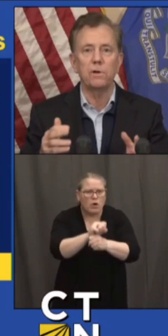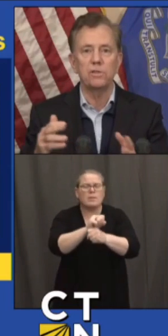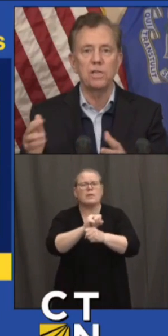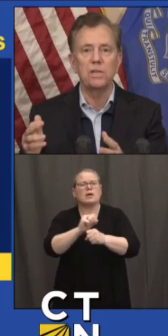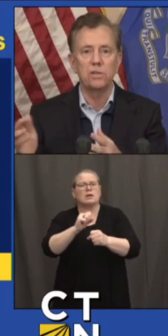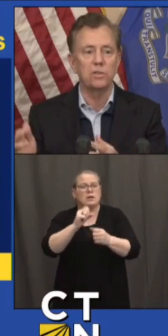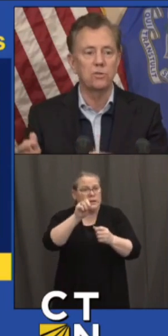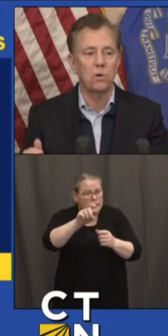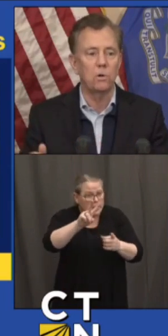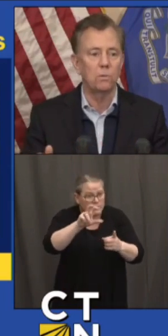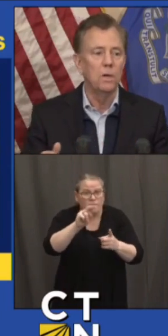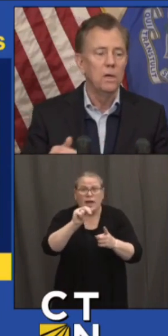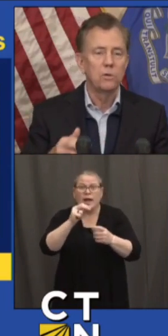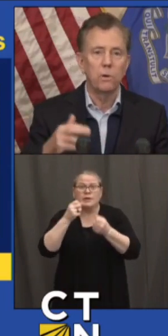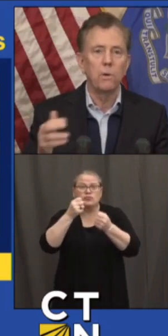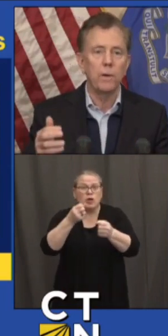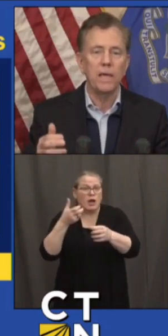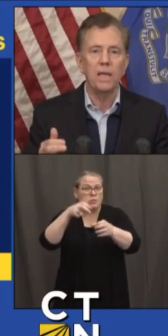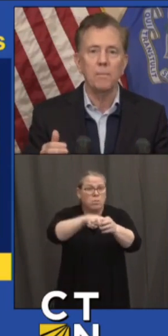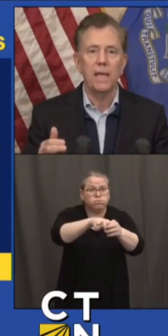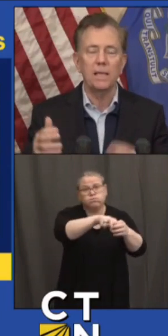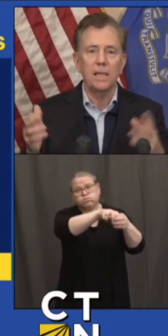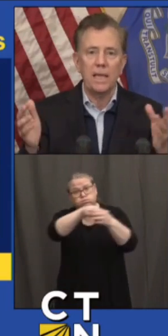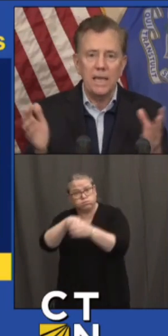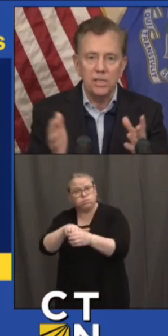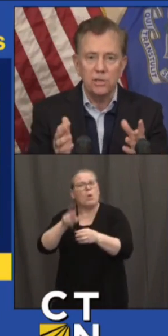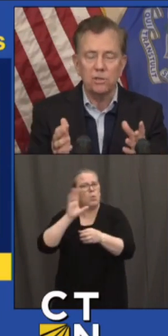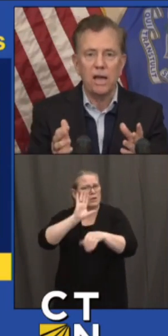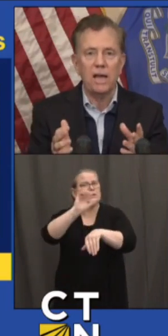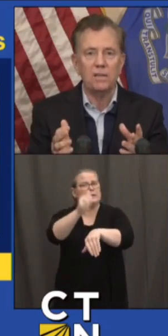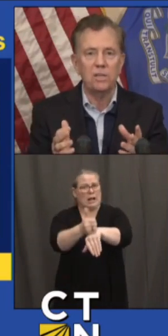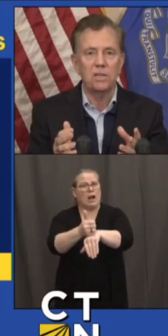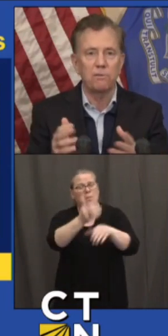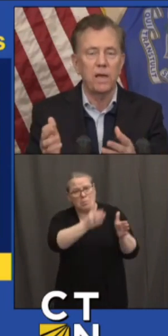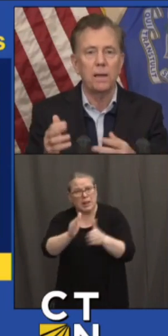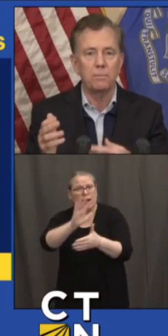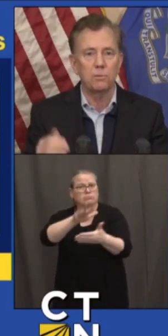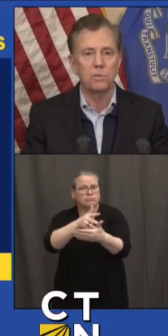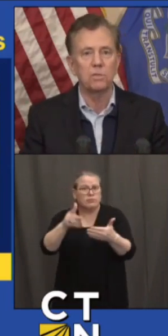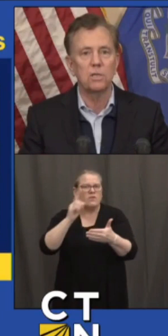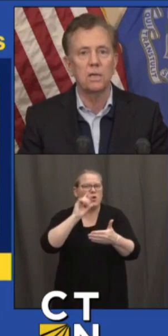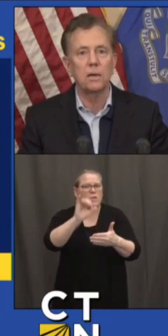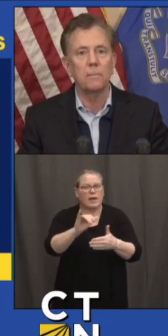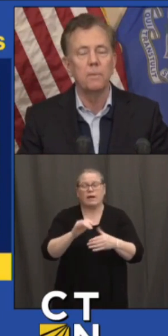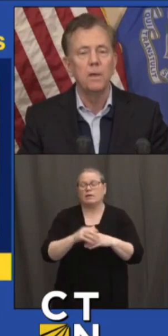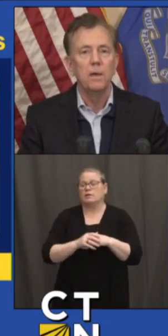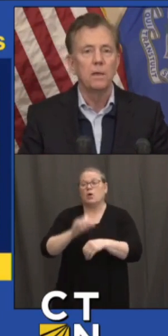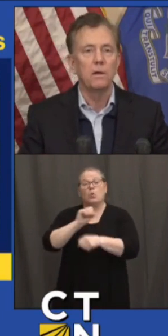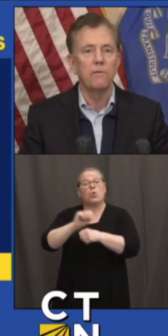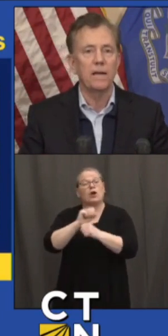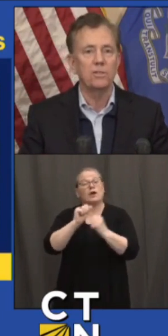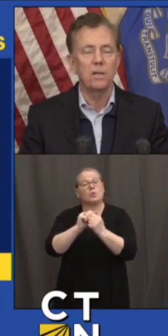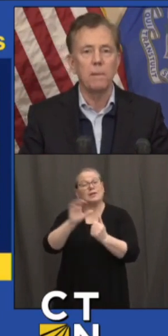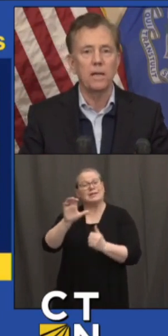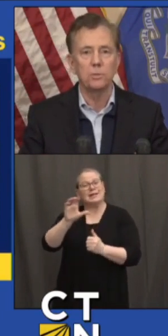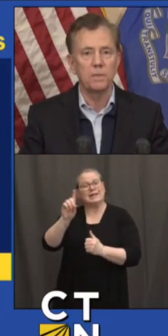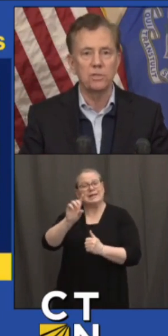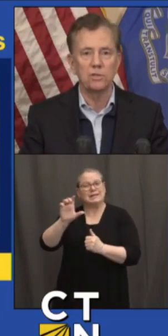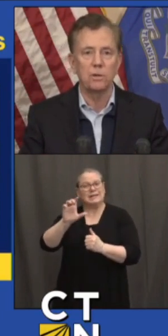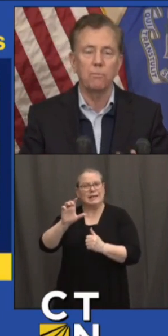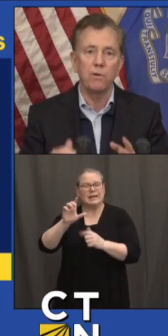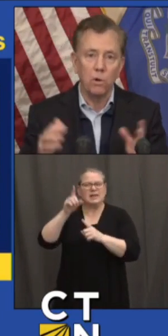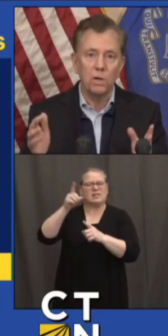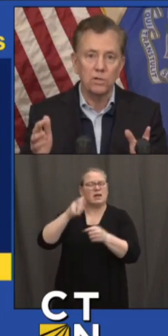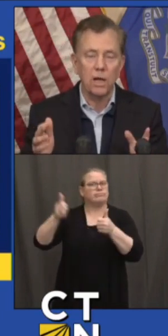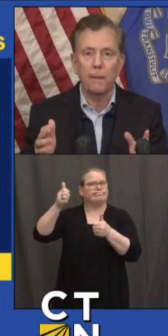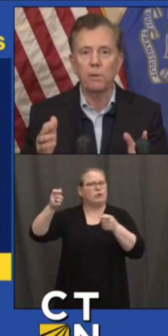Center for Disease Control, doing what we can to make it a little easier to access VAMS, which is the vaccine management